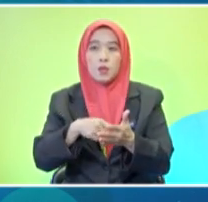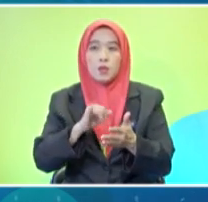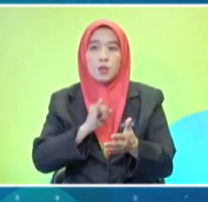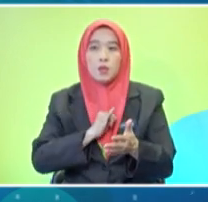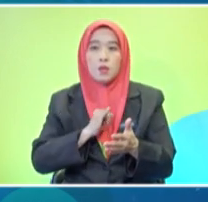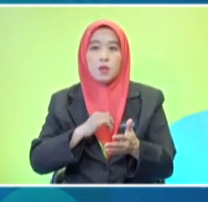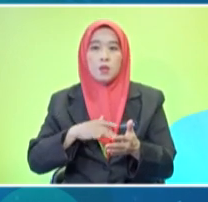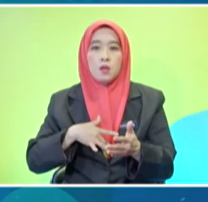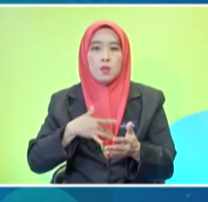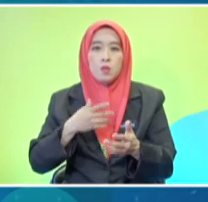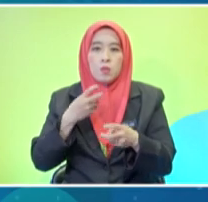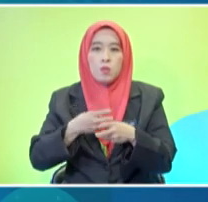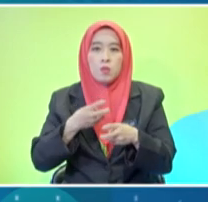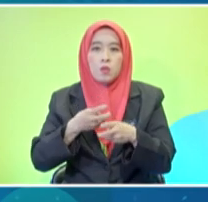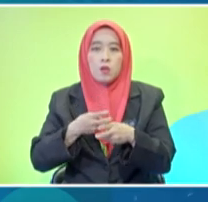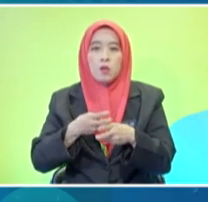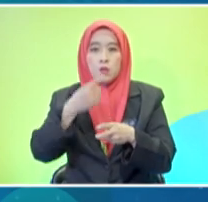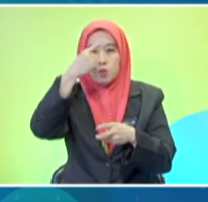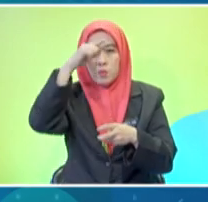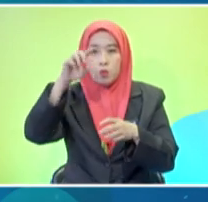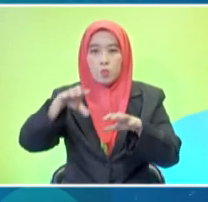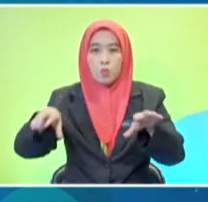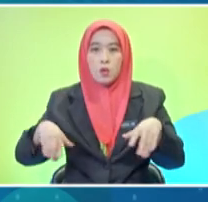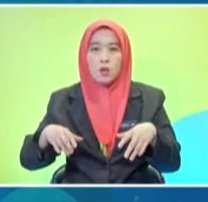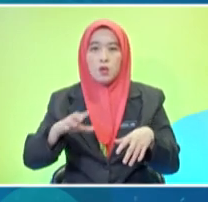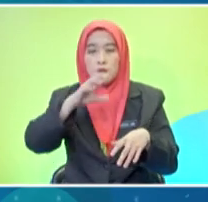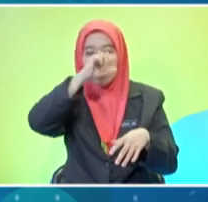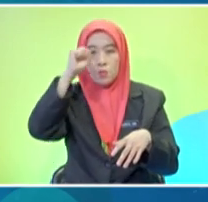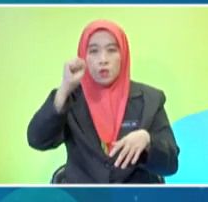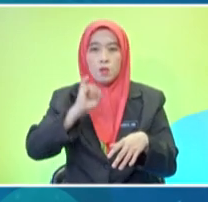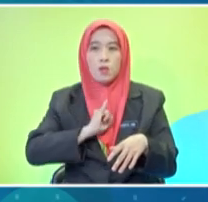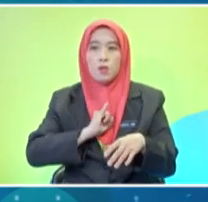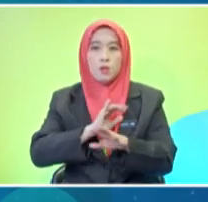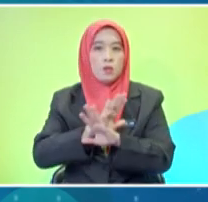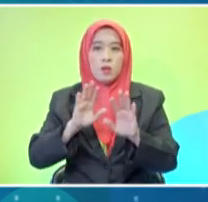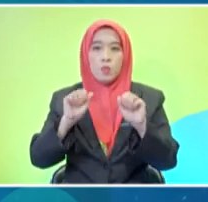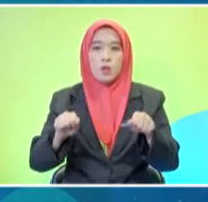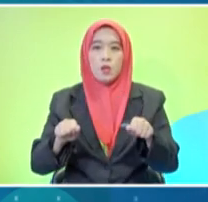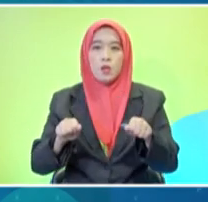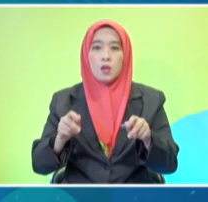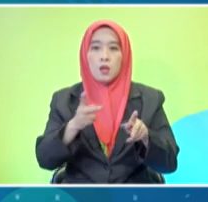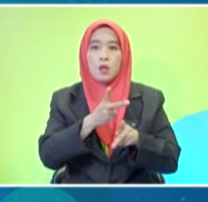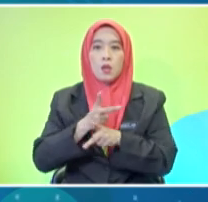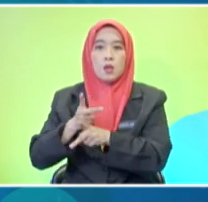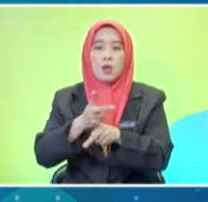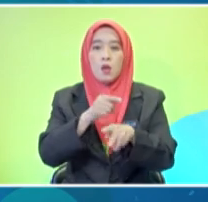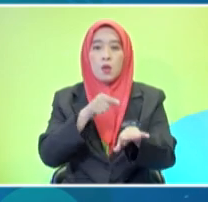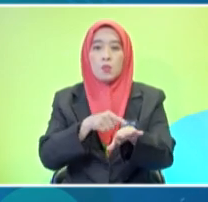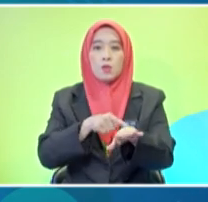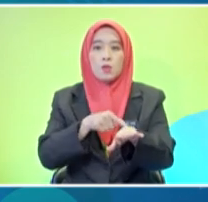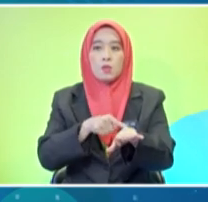to conduct the experiment because I can control my time to water the plant. You can or you